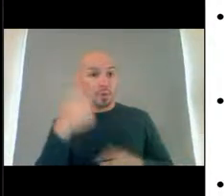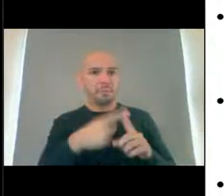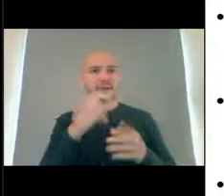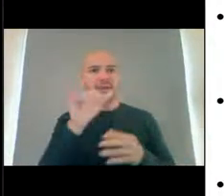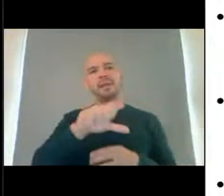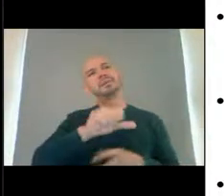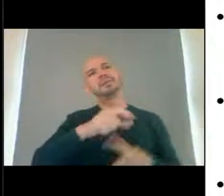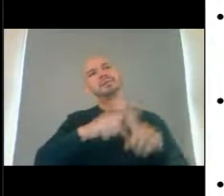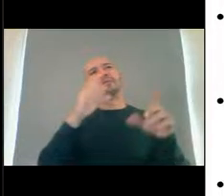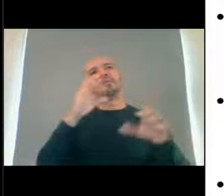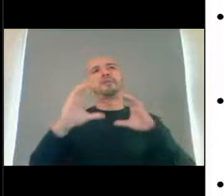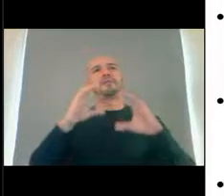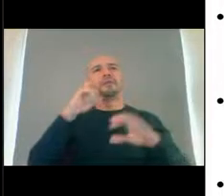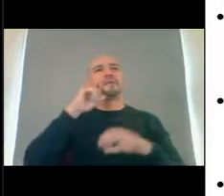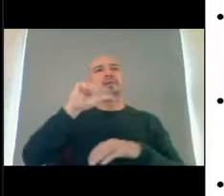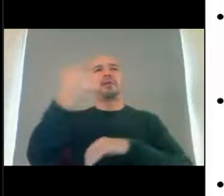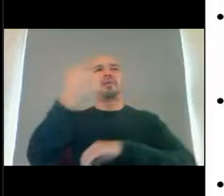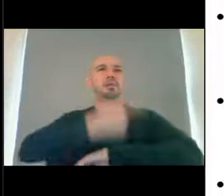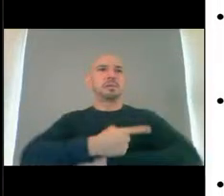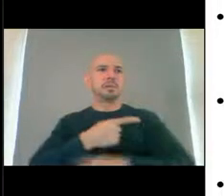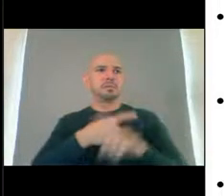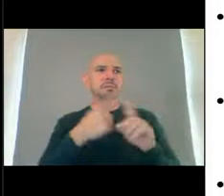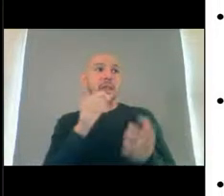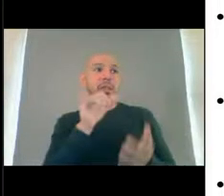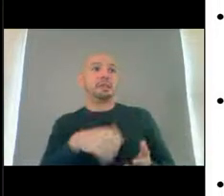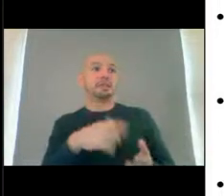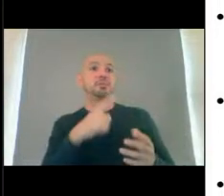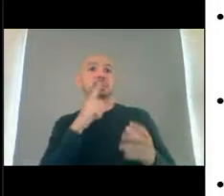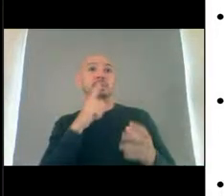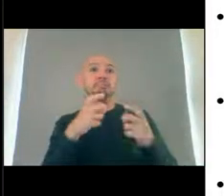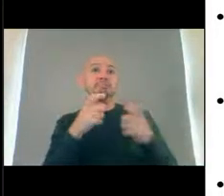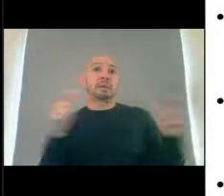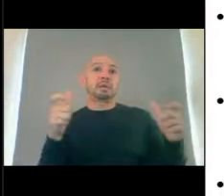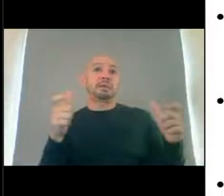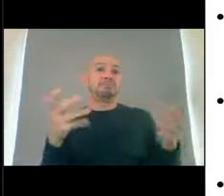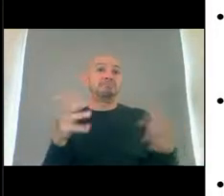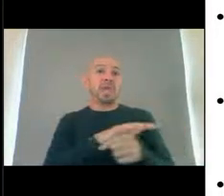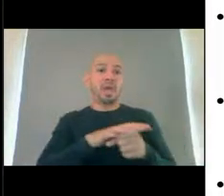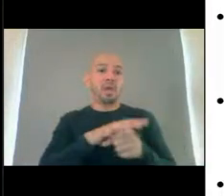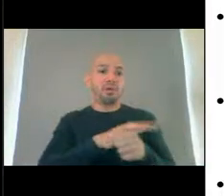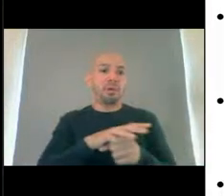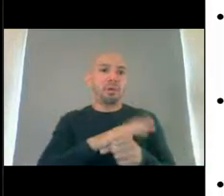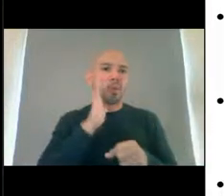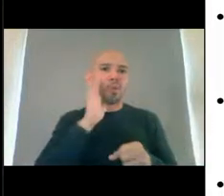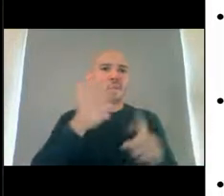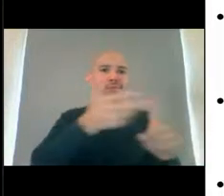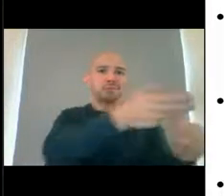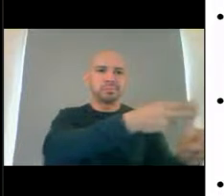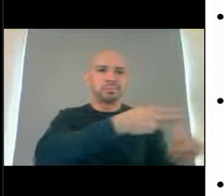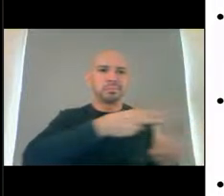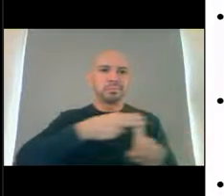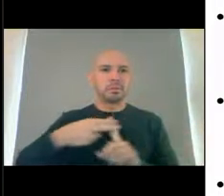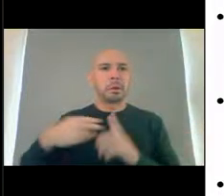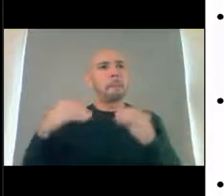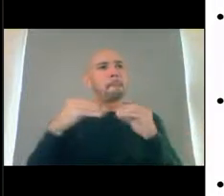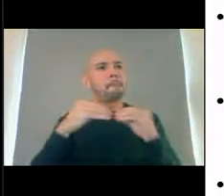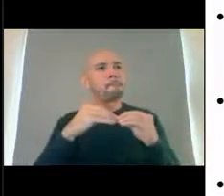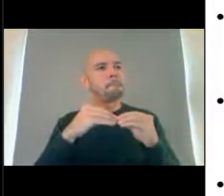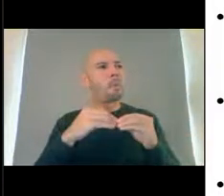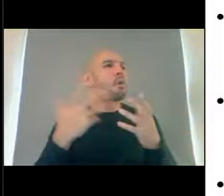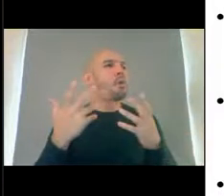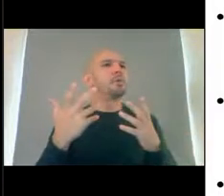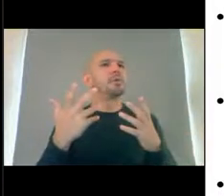day but those are that that would be a big area that would draw uh more potential employers in so